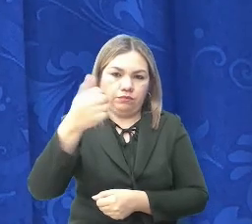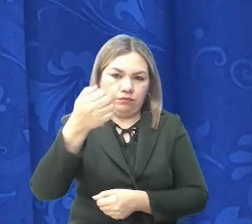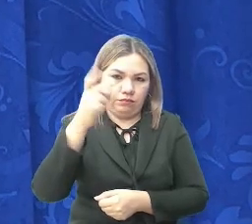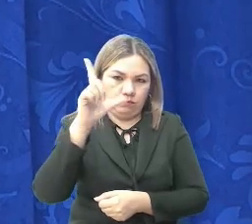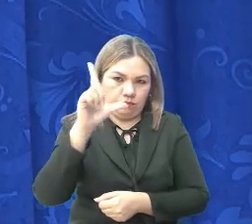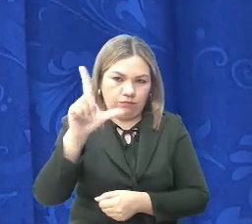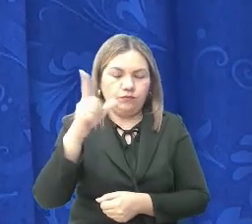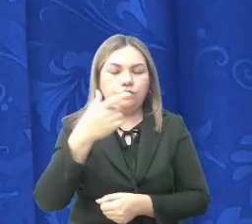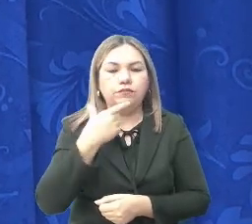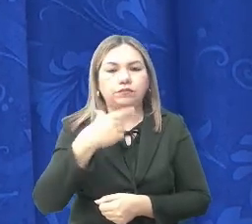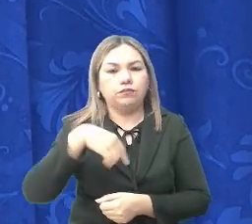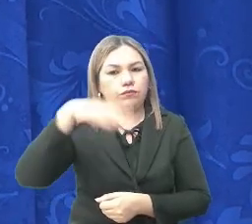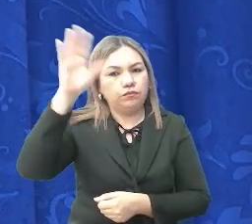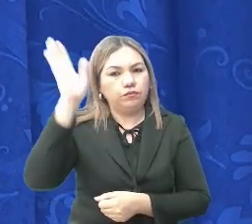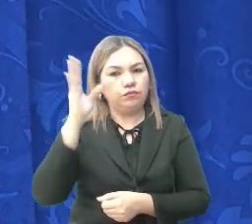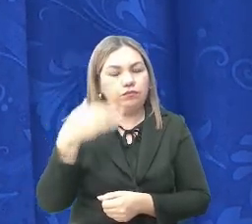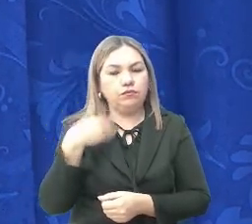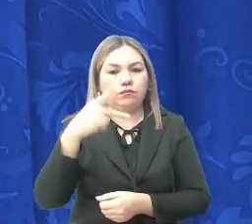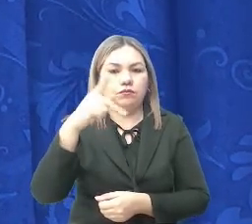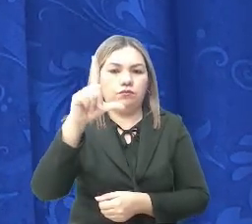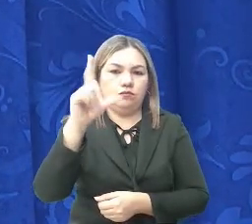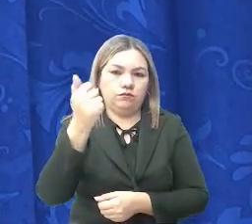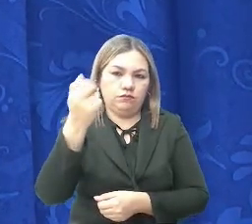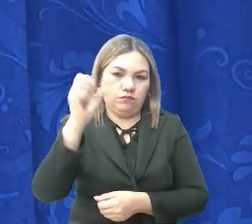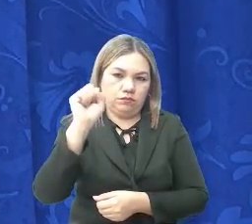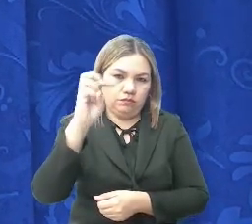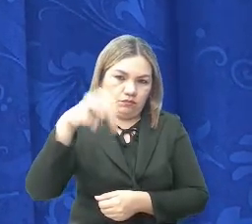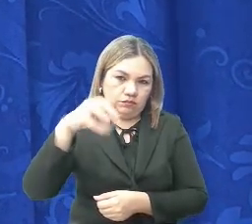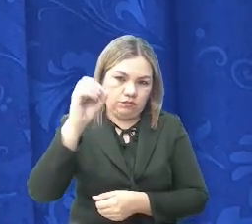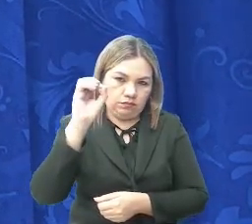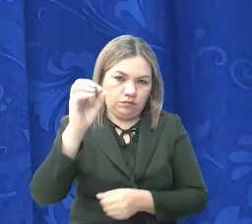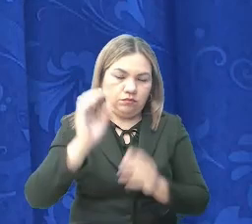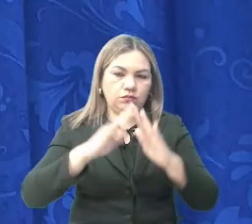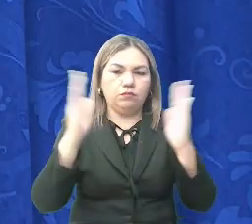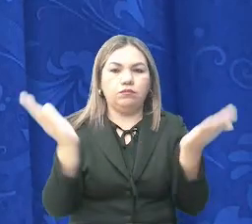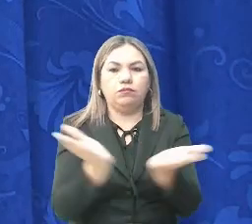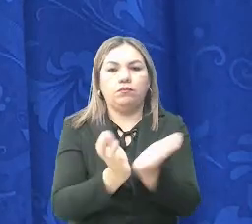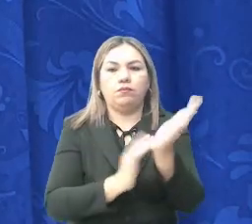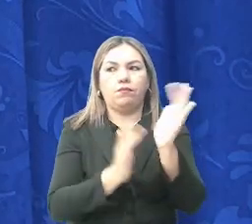Say with me, but the Eternal has put it in the scripture,